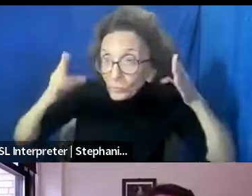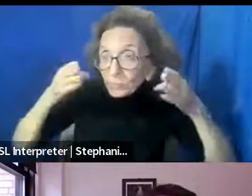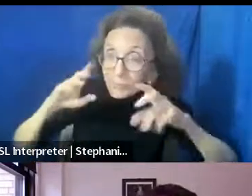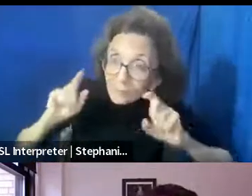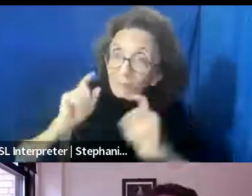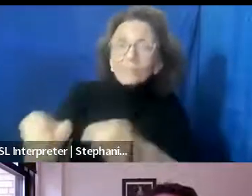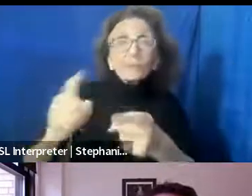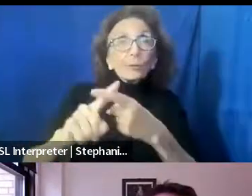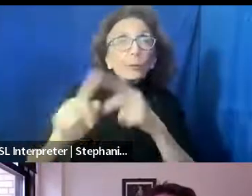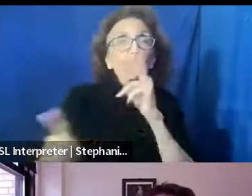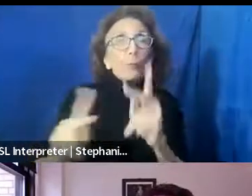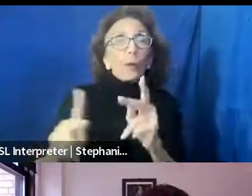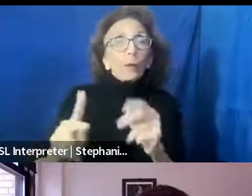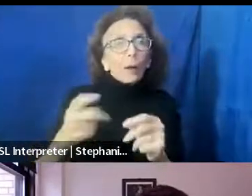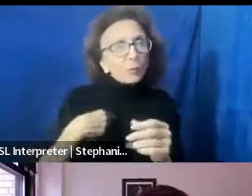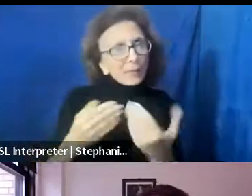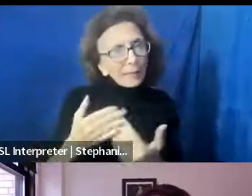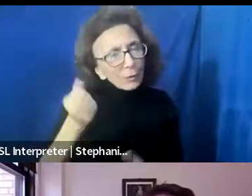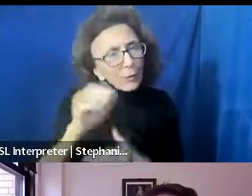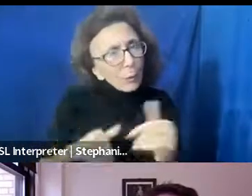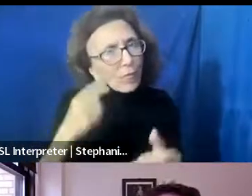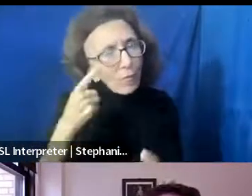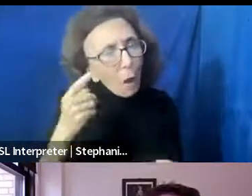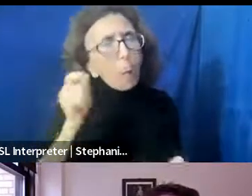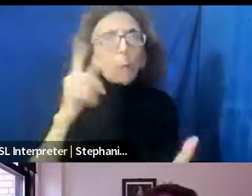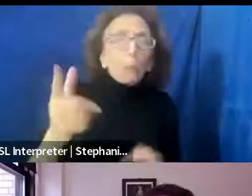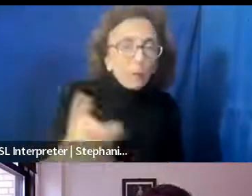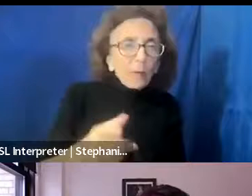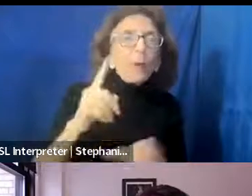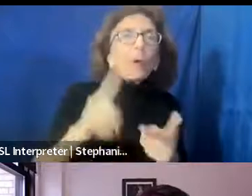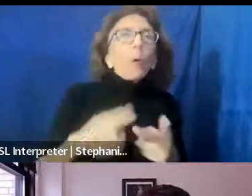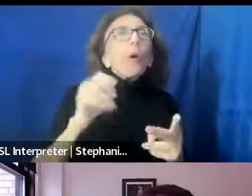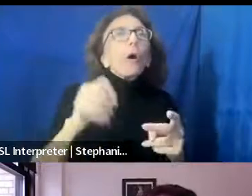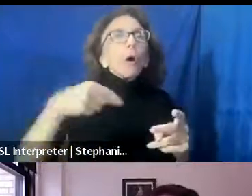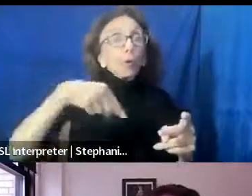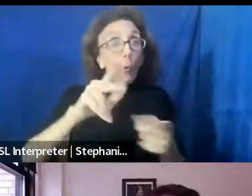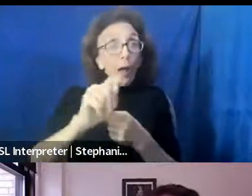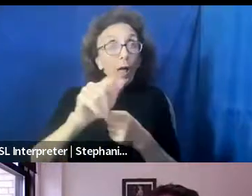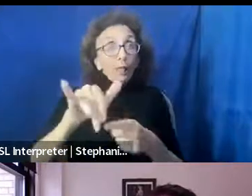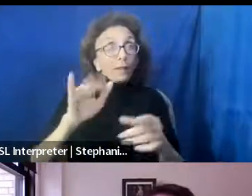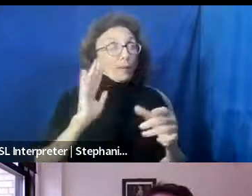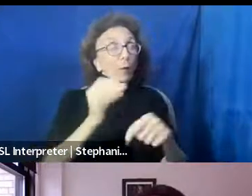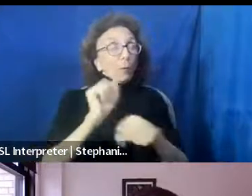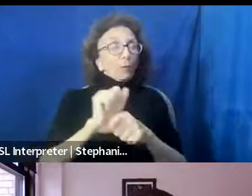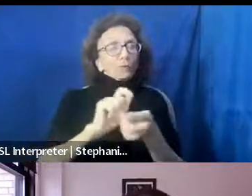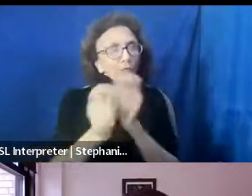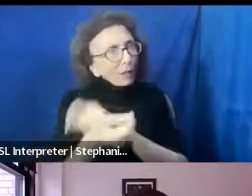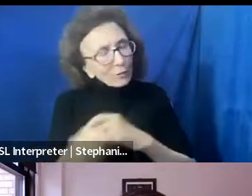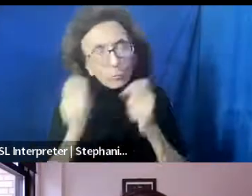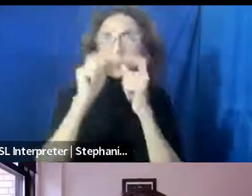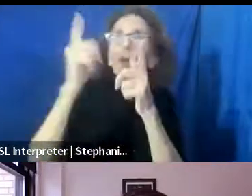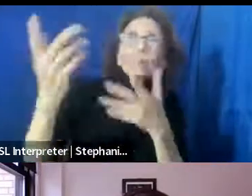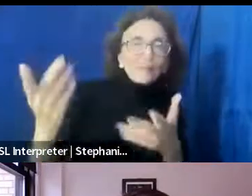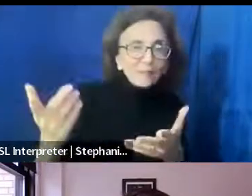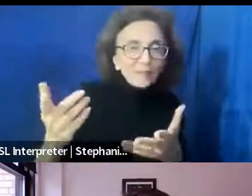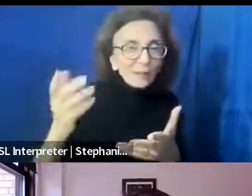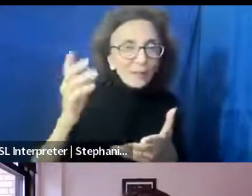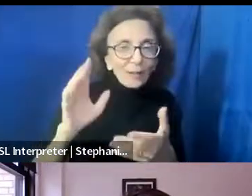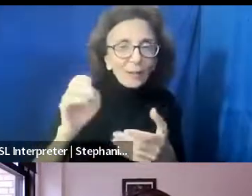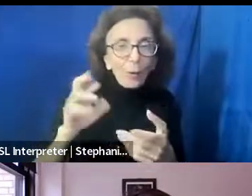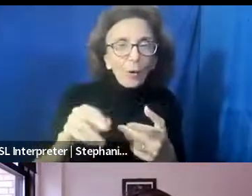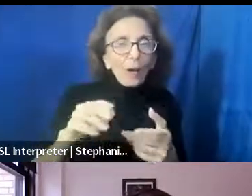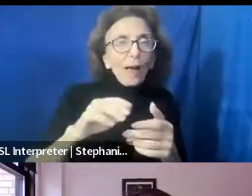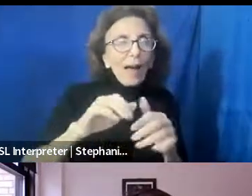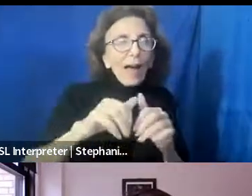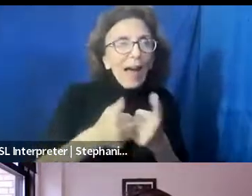that, the quality around the office changed in this way that we weren't expecting. It could be about the change